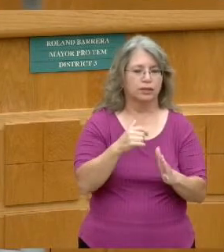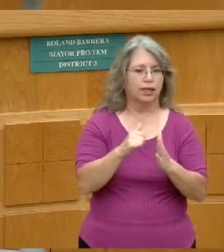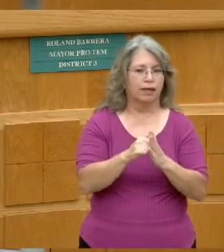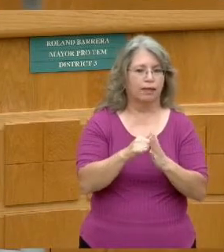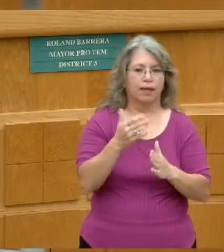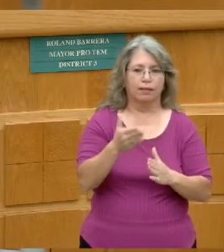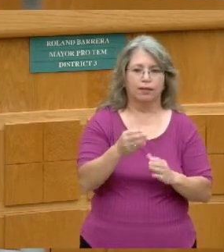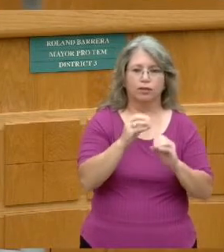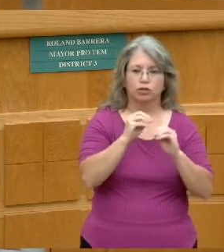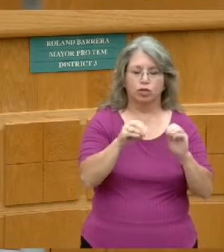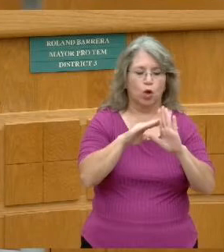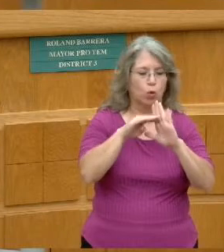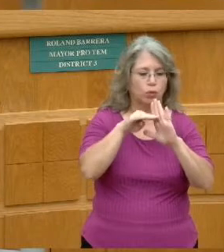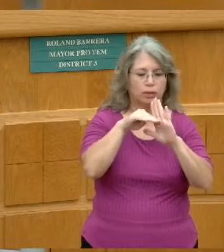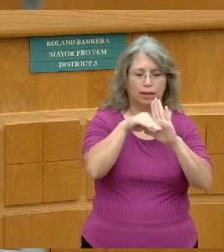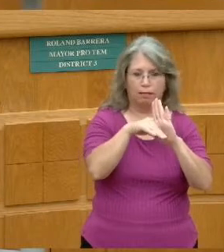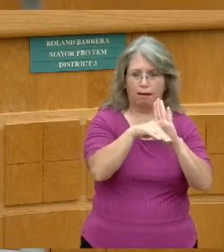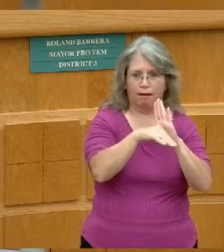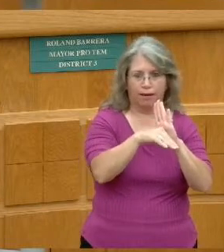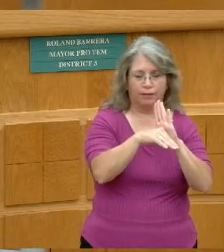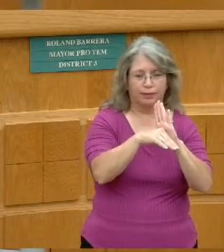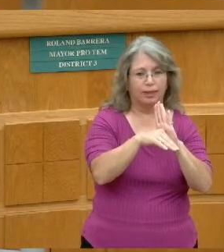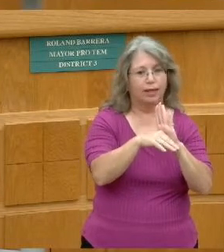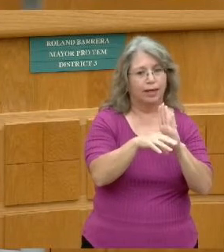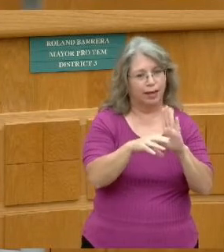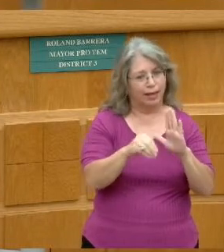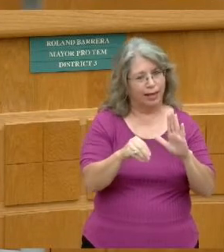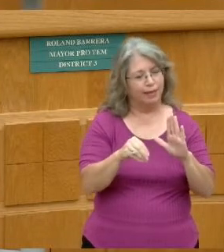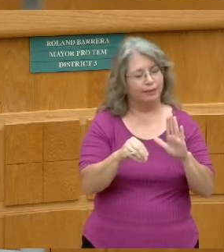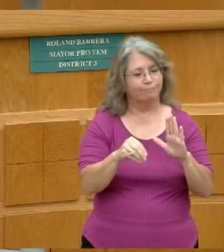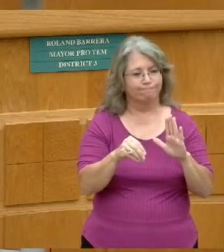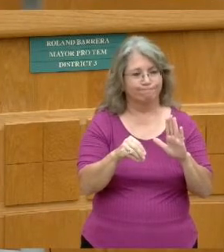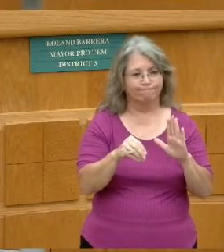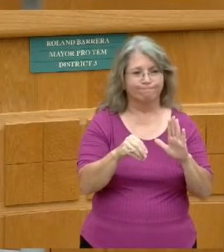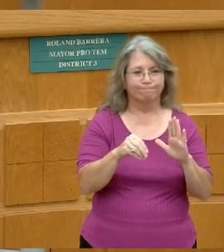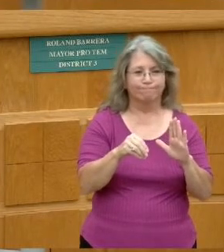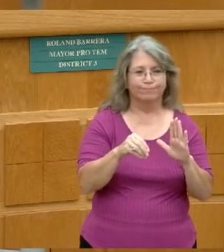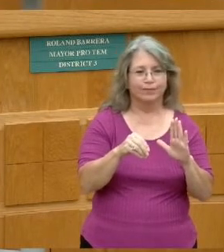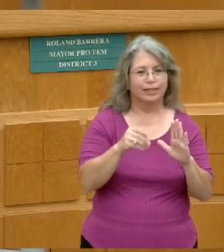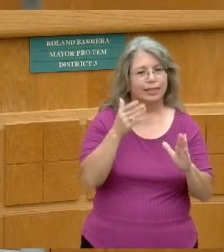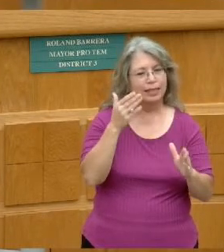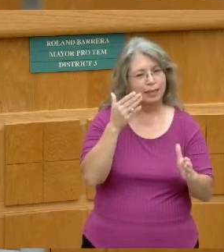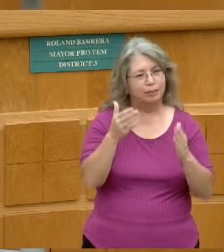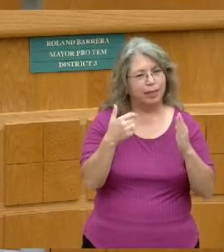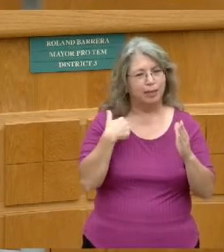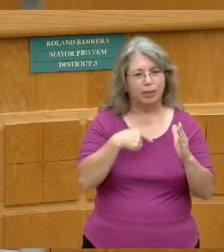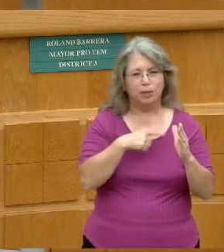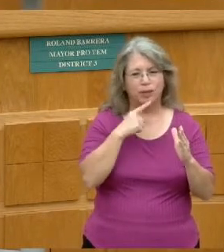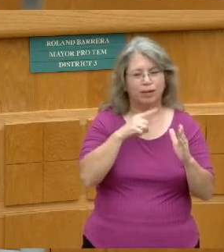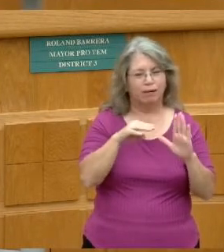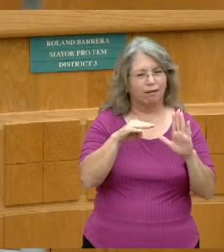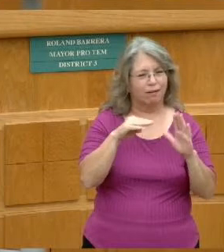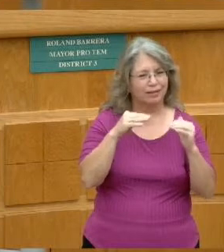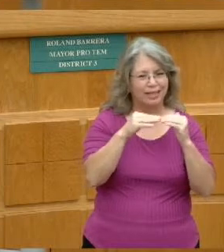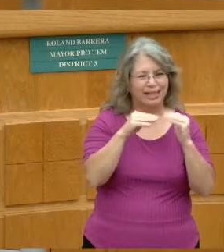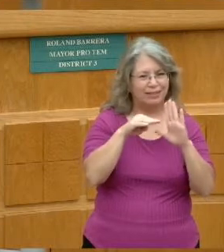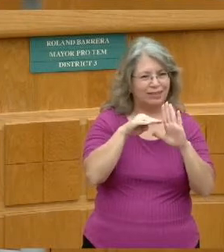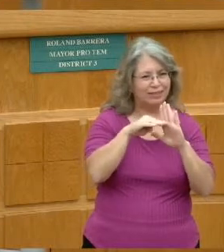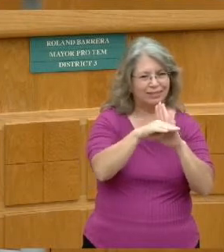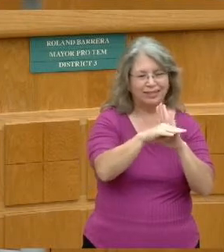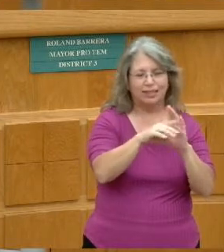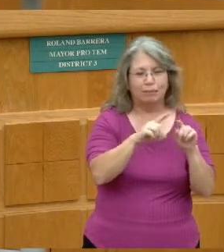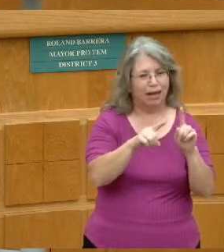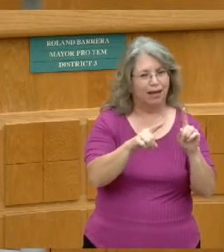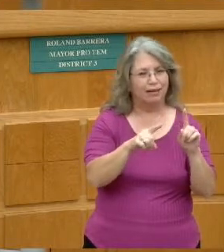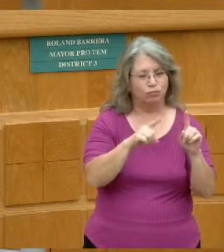decline, and at best, if you want to be super optimistic, maybe we're just staying even, but it's, you know, very much likely that